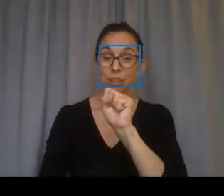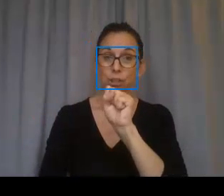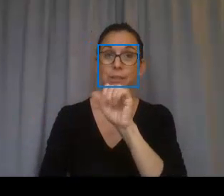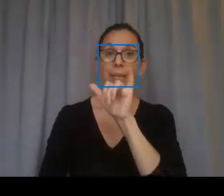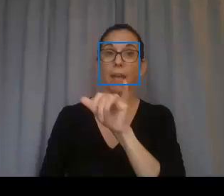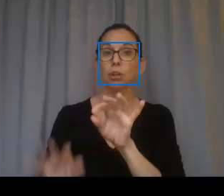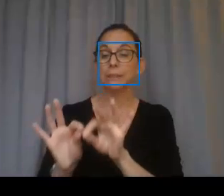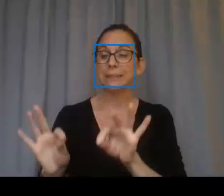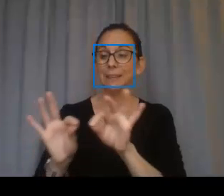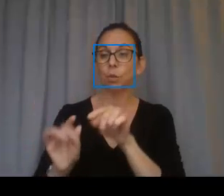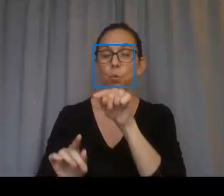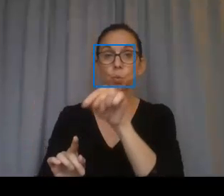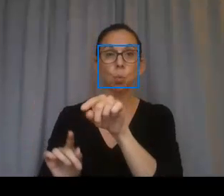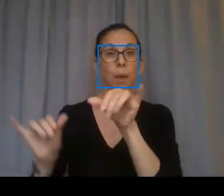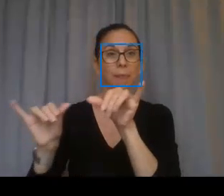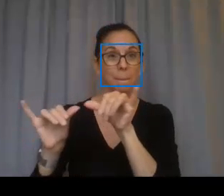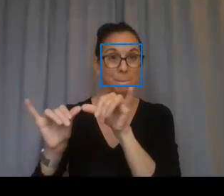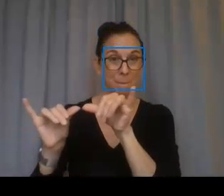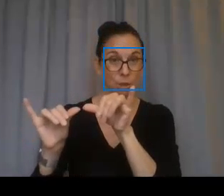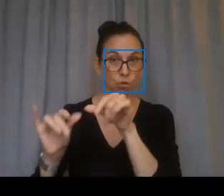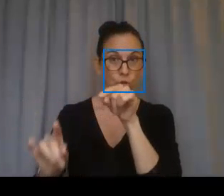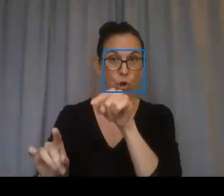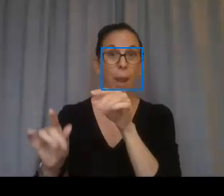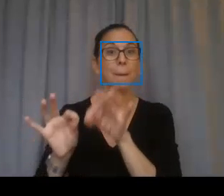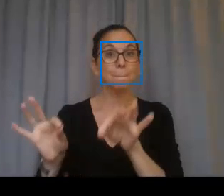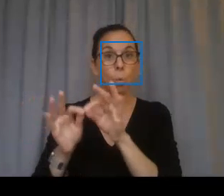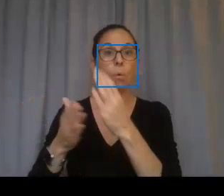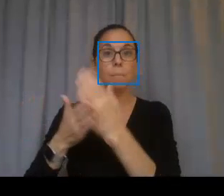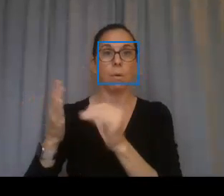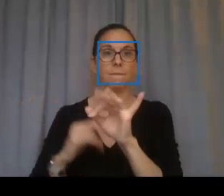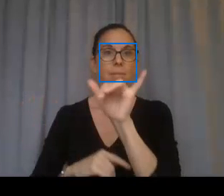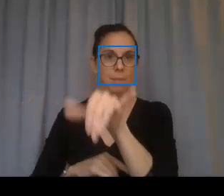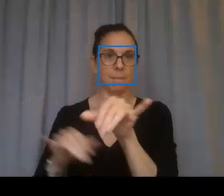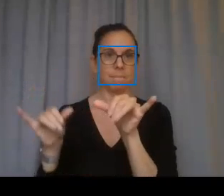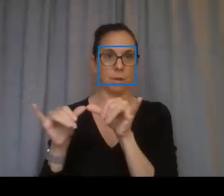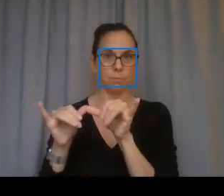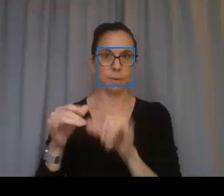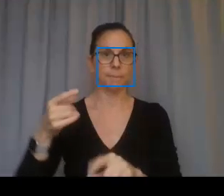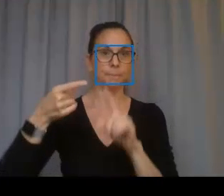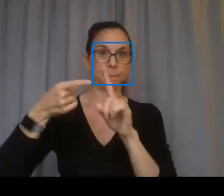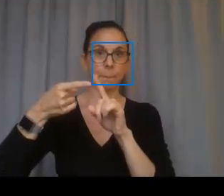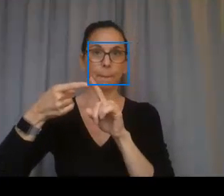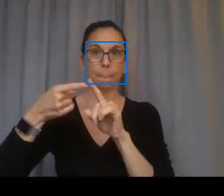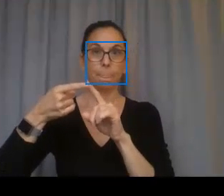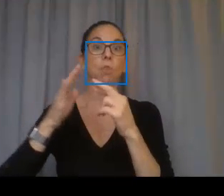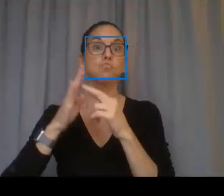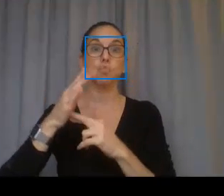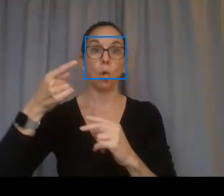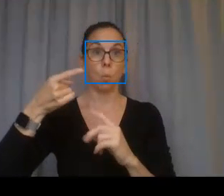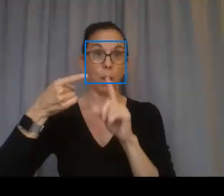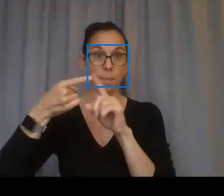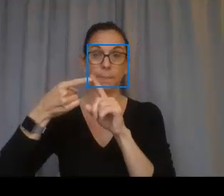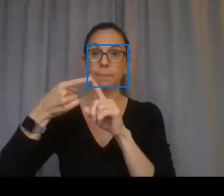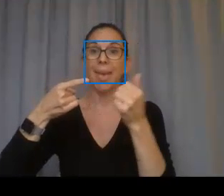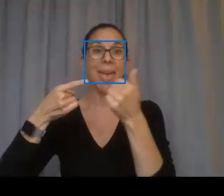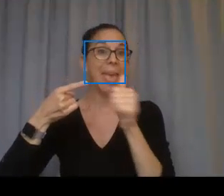the number, but they are a significant part of the measurement. Number one, rule one, any number